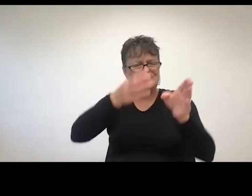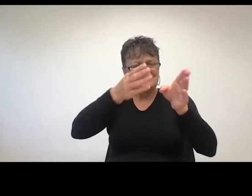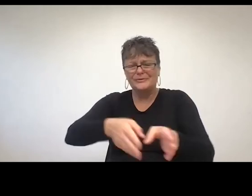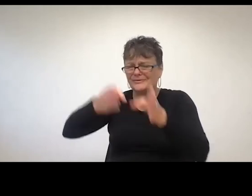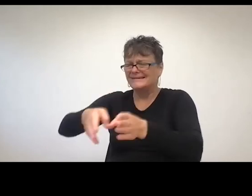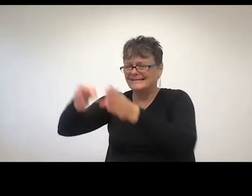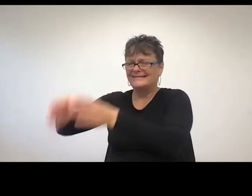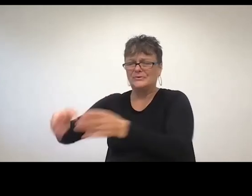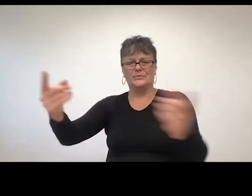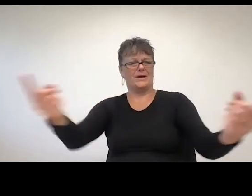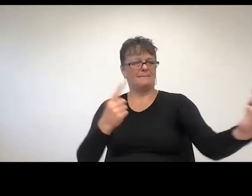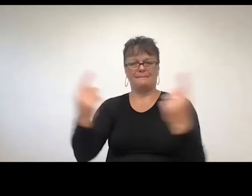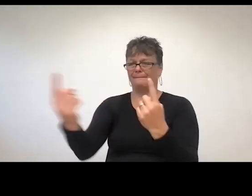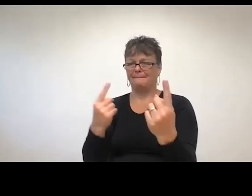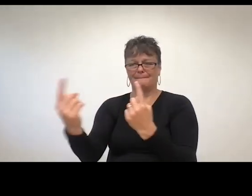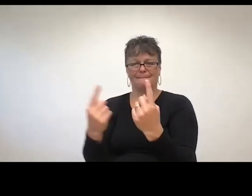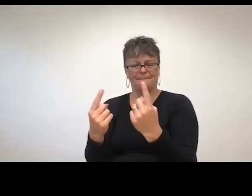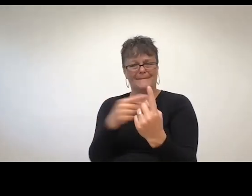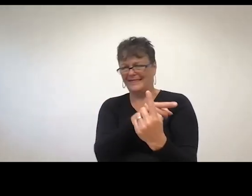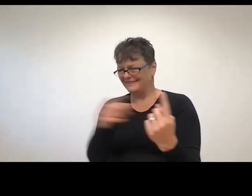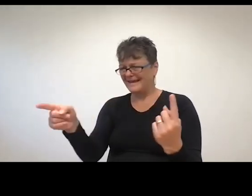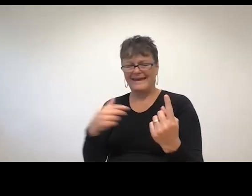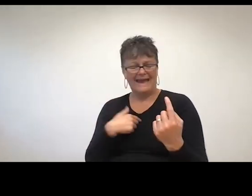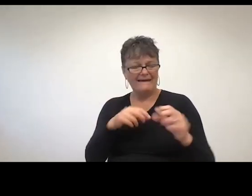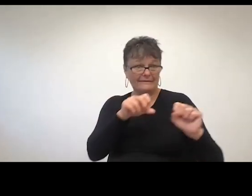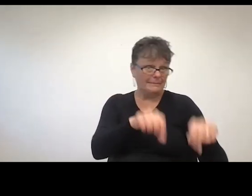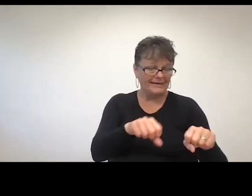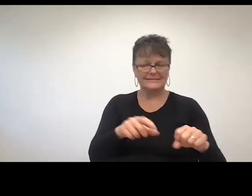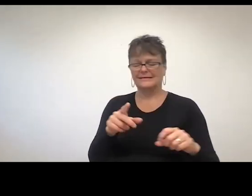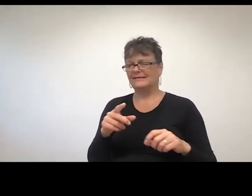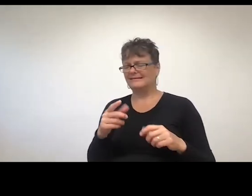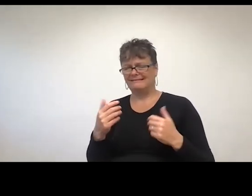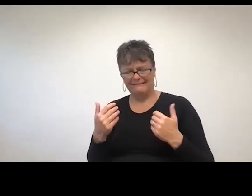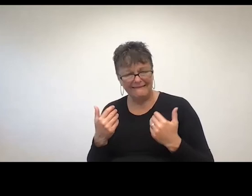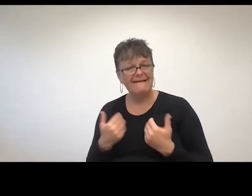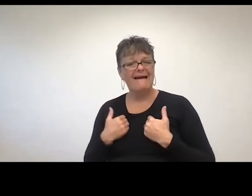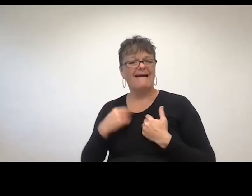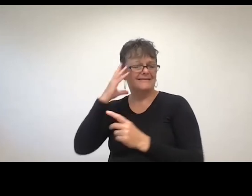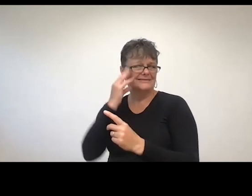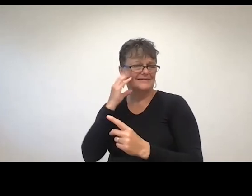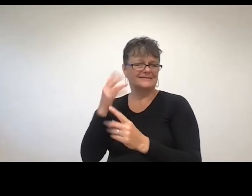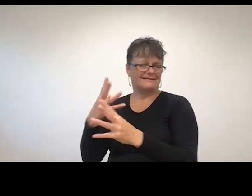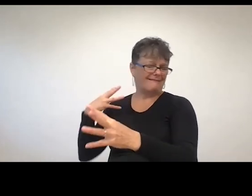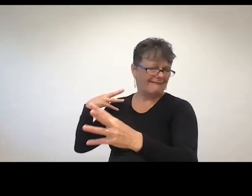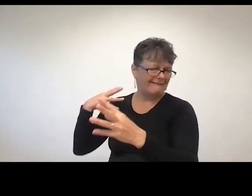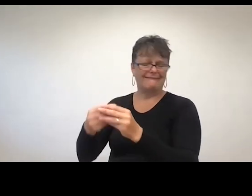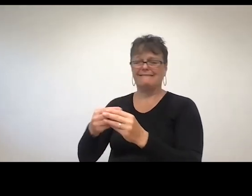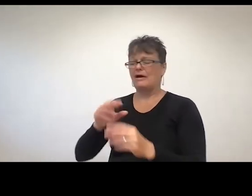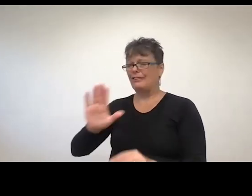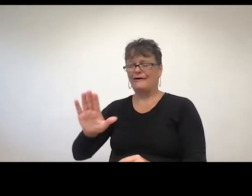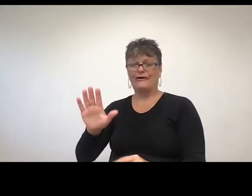and abilities and capacity, potential, that students come to us with vast cultural